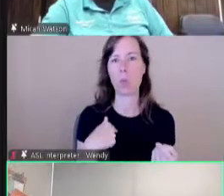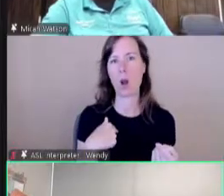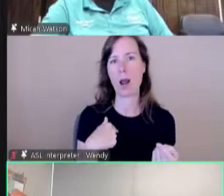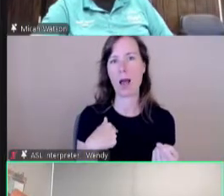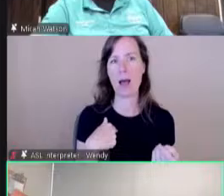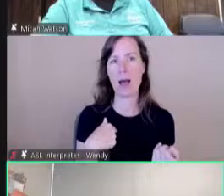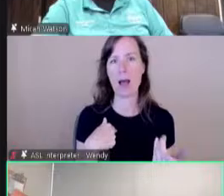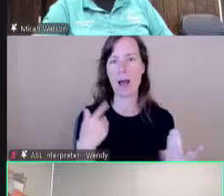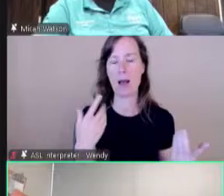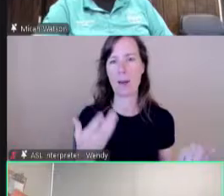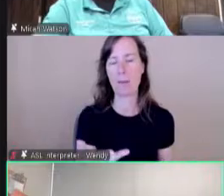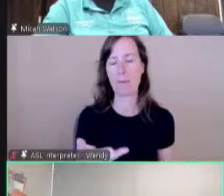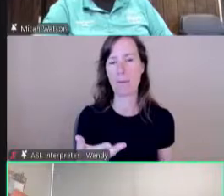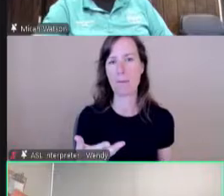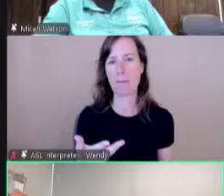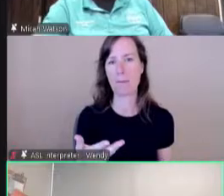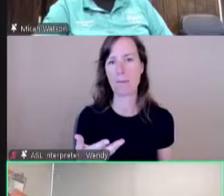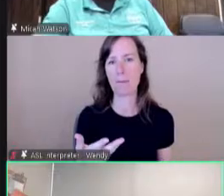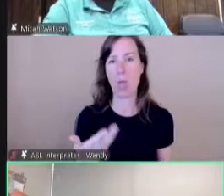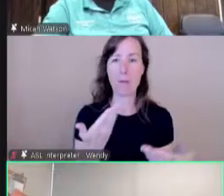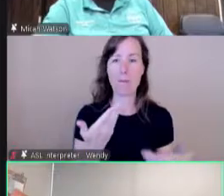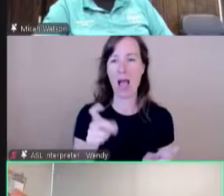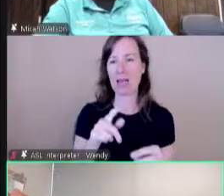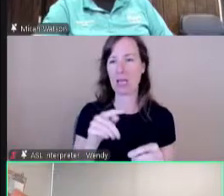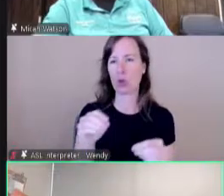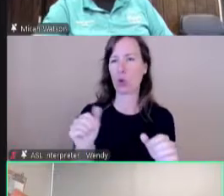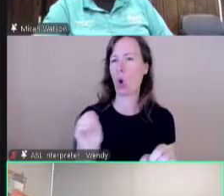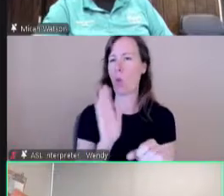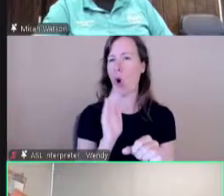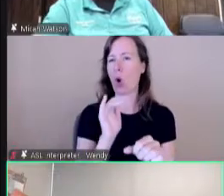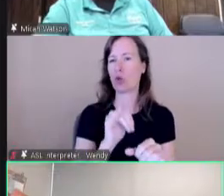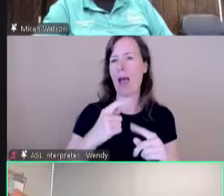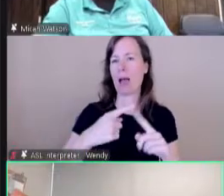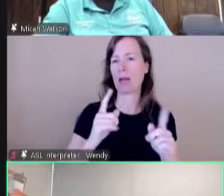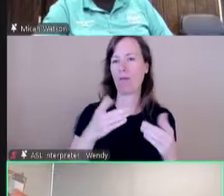we may have to approach that in a different way to where,